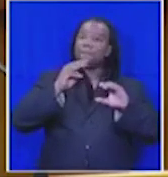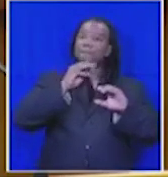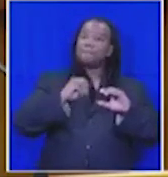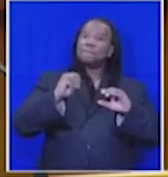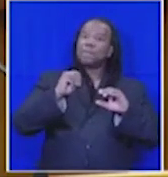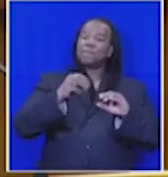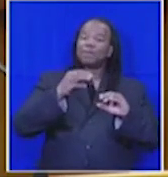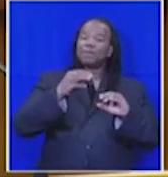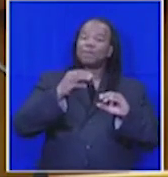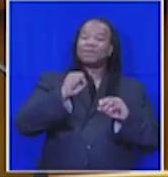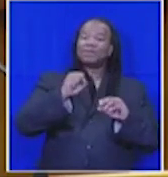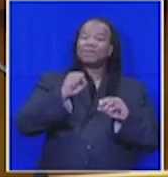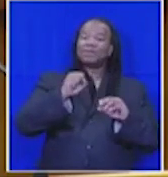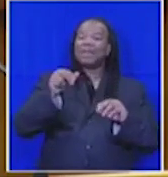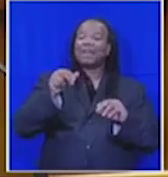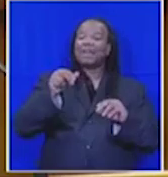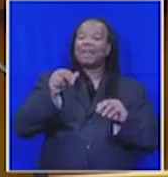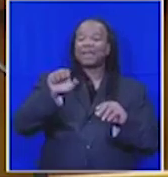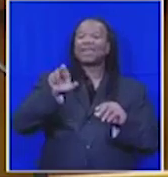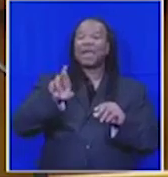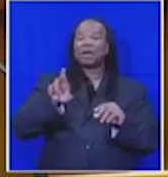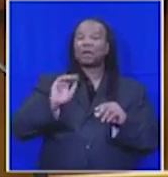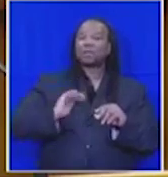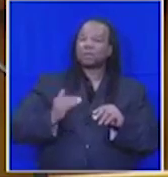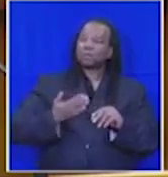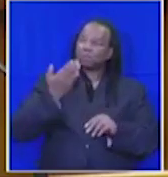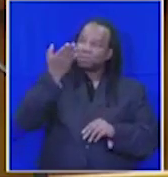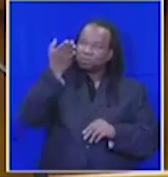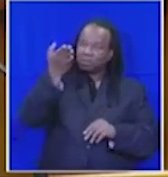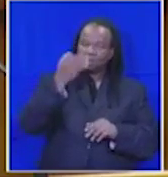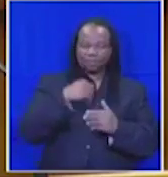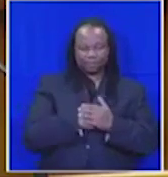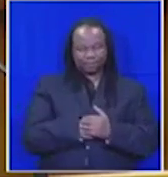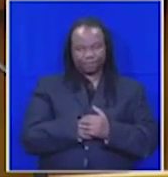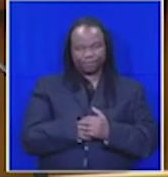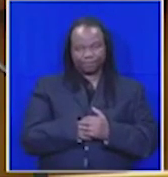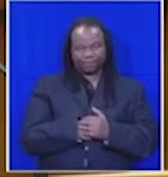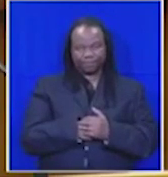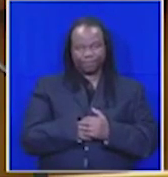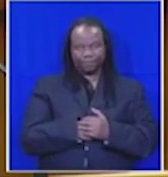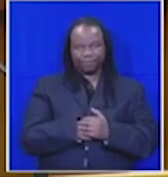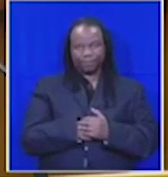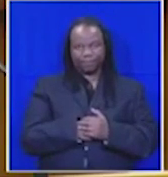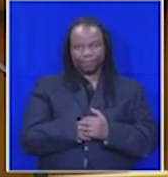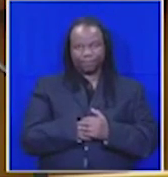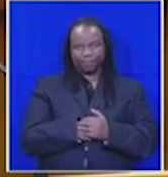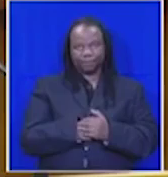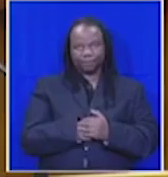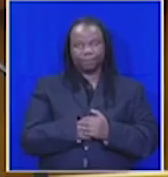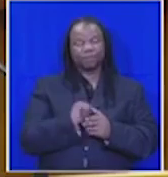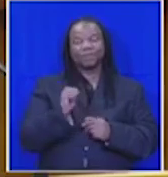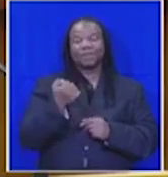Mrs. Langer, Mevrou Slanger, the Esther Onfanger van die Regering se subsidiese set-top